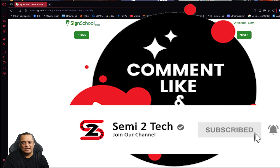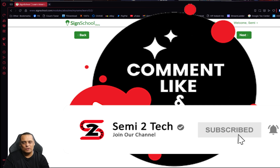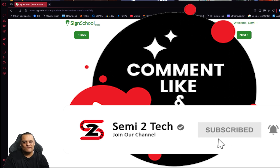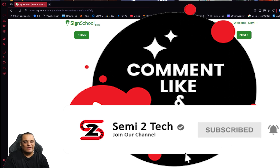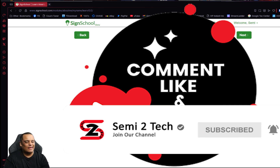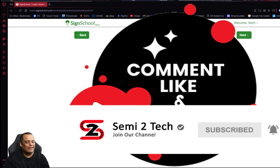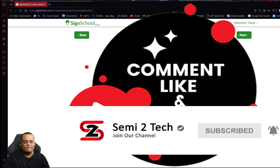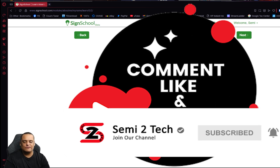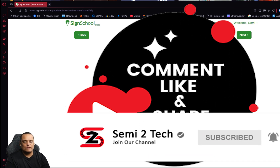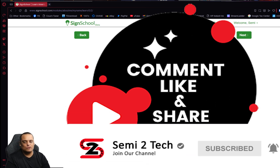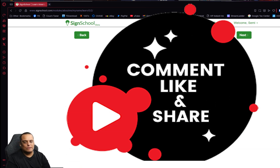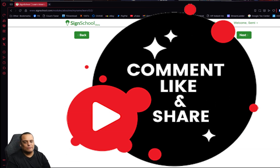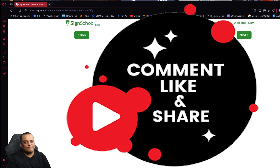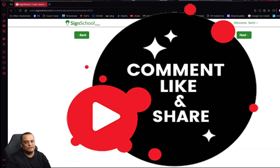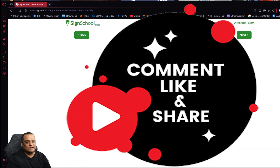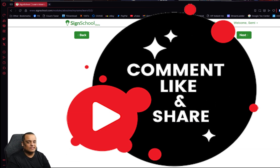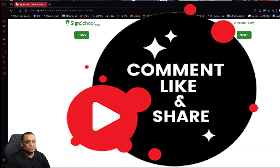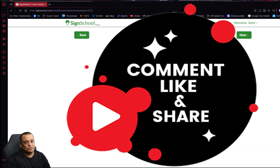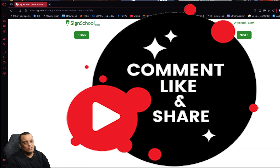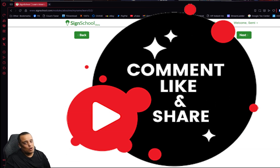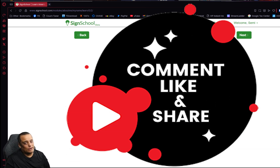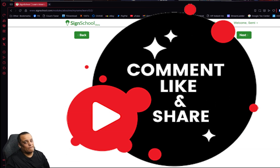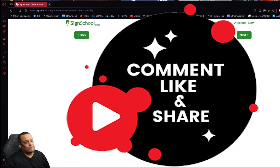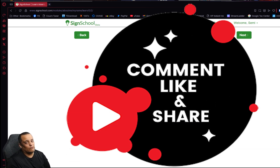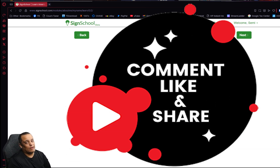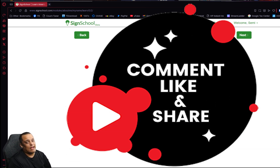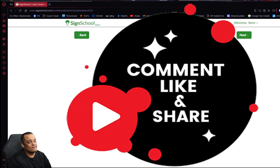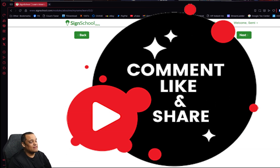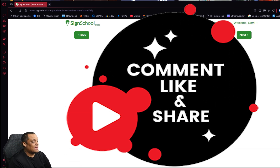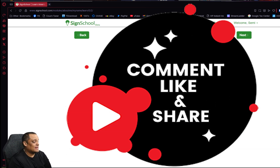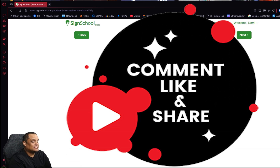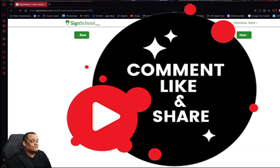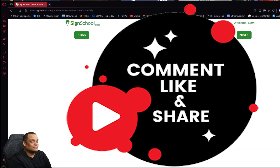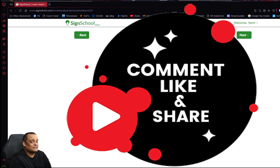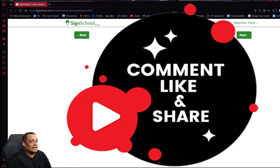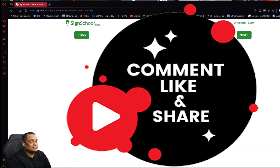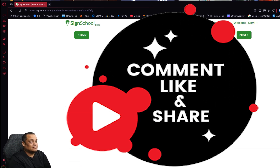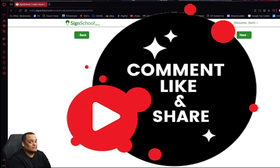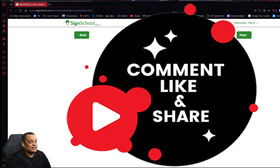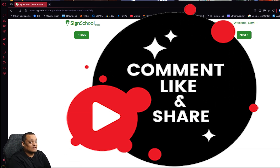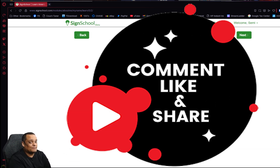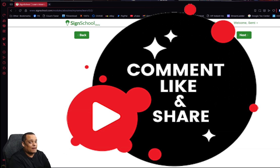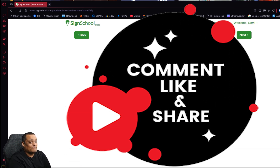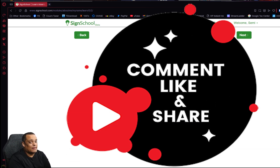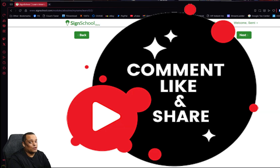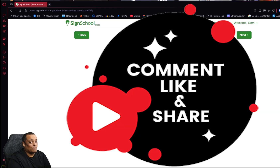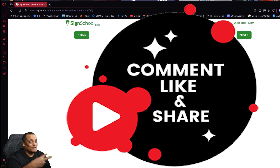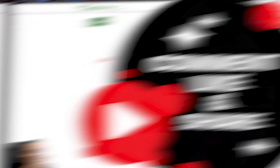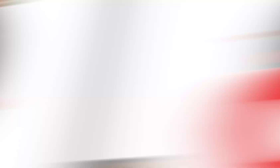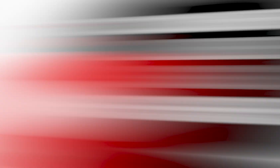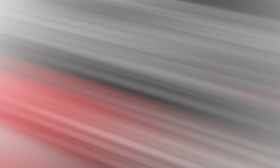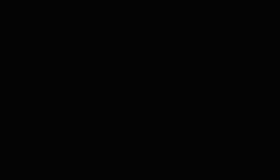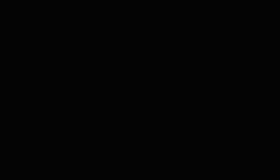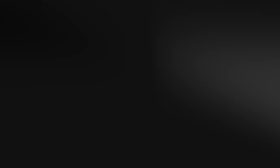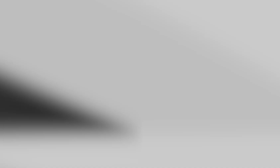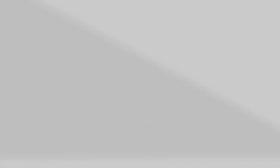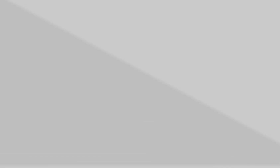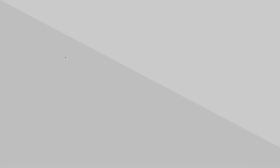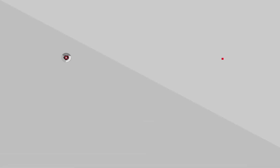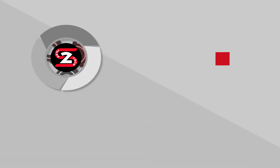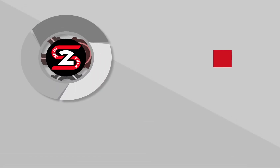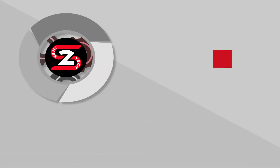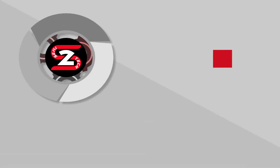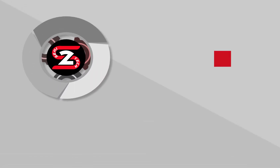guys get notified every time we drop great videos like this one, whenever we go live. And that's it for today, guys. Until next time, I'm out of here. Peace.